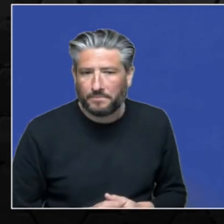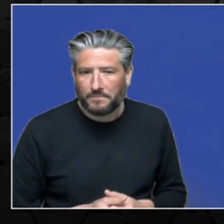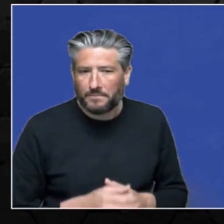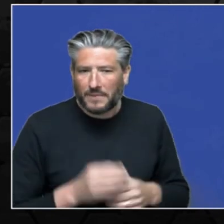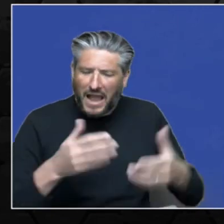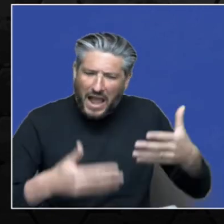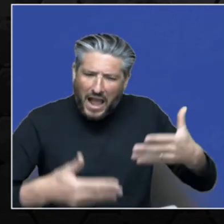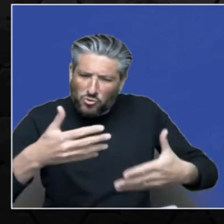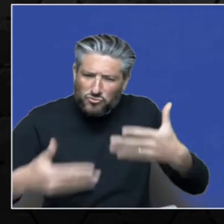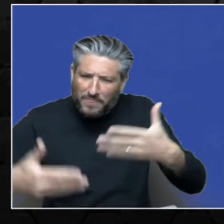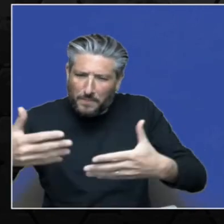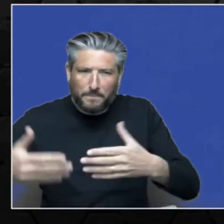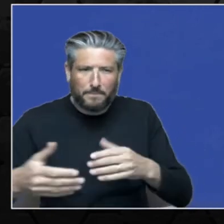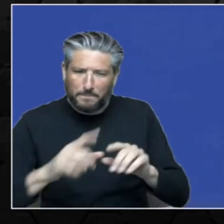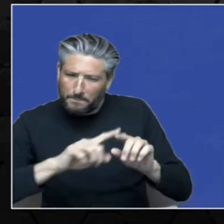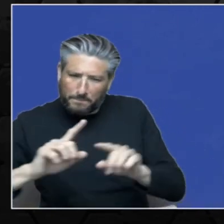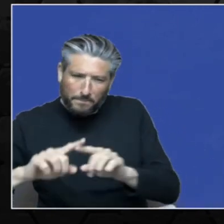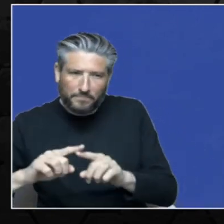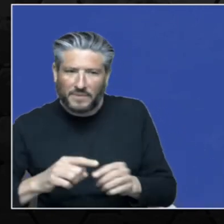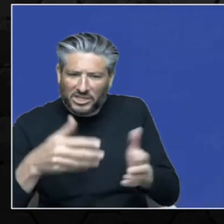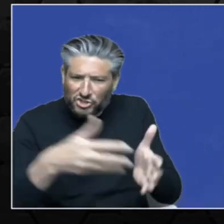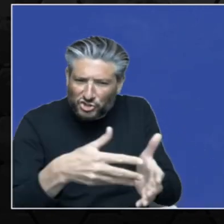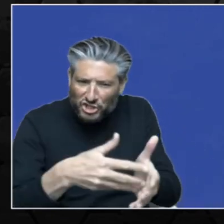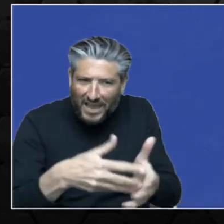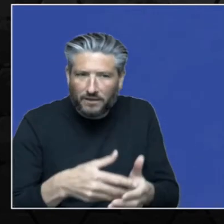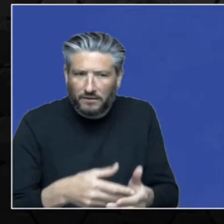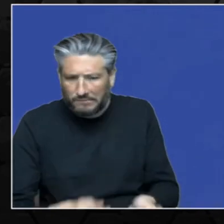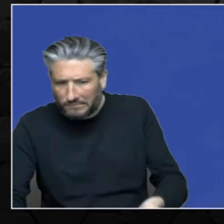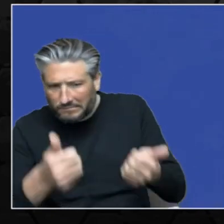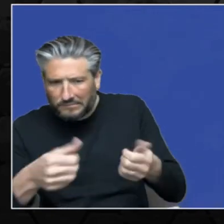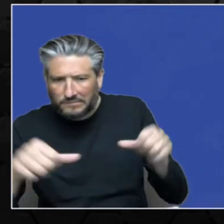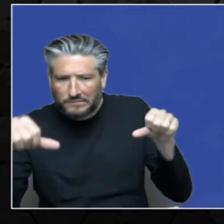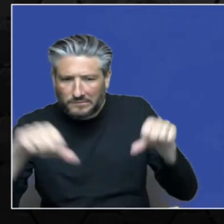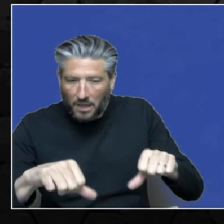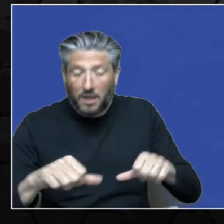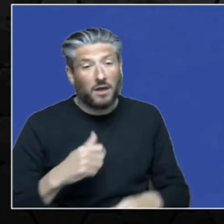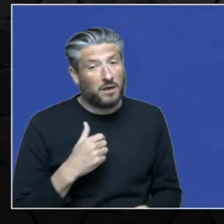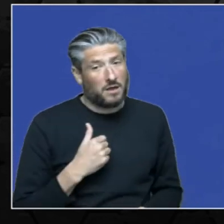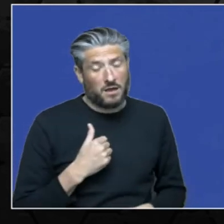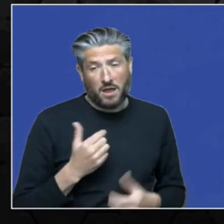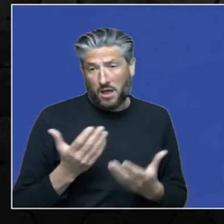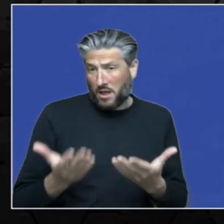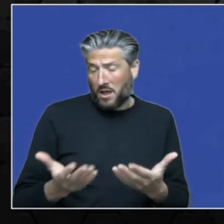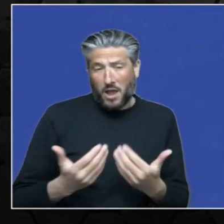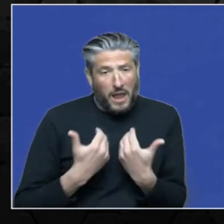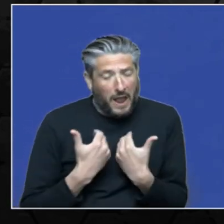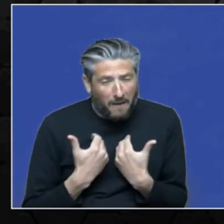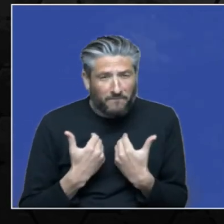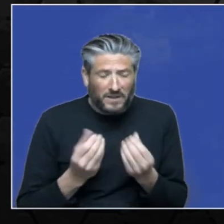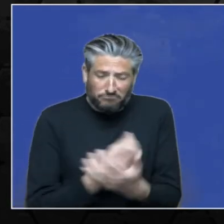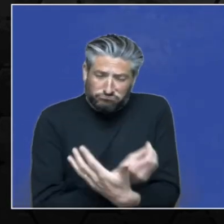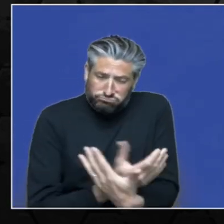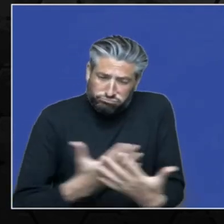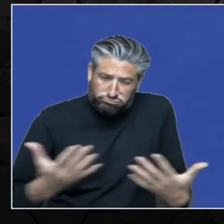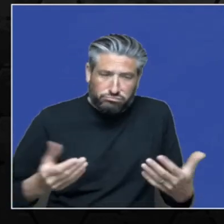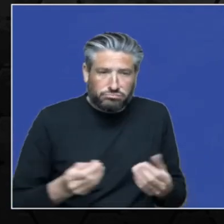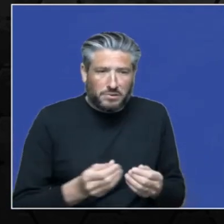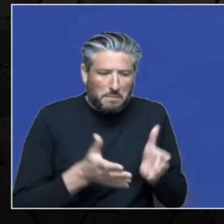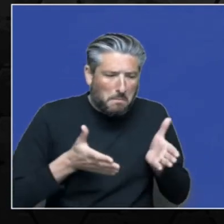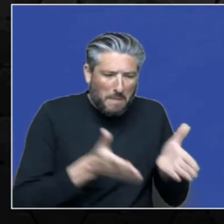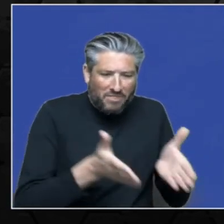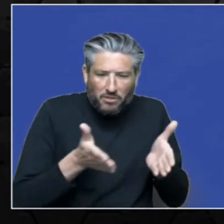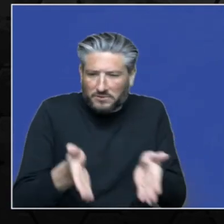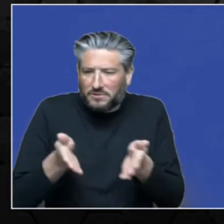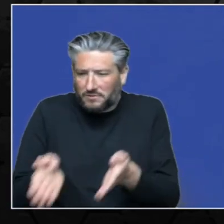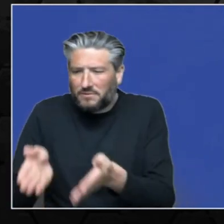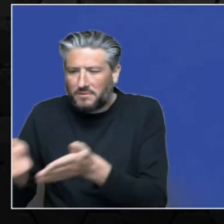resource-based languages. There are a lot more methods that we could follow for this because this isn't the only way that we could go